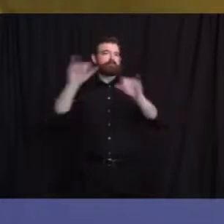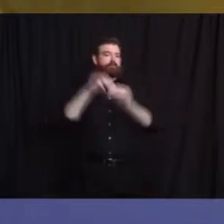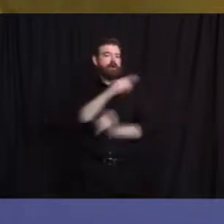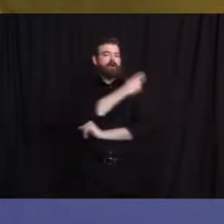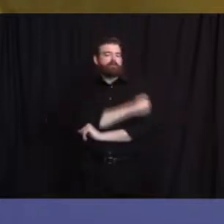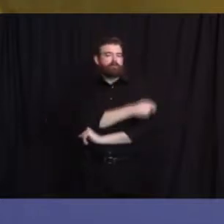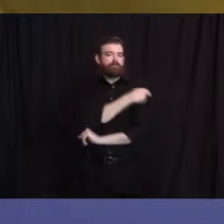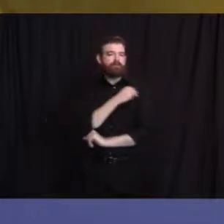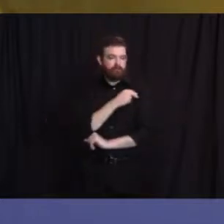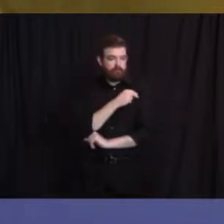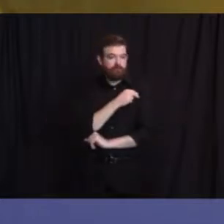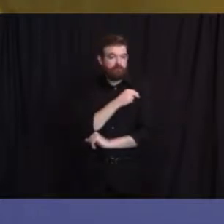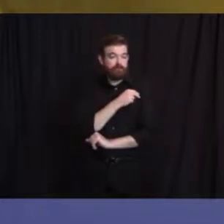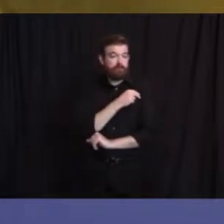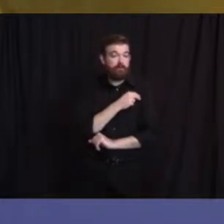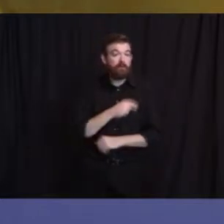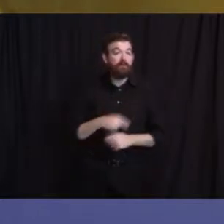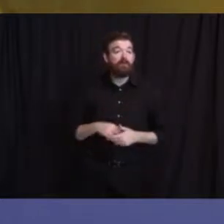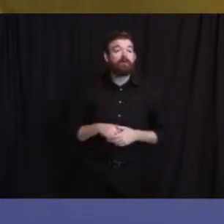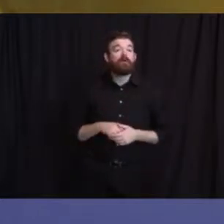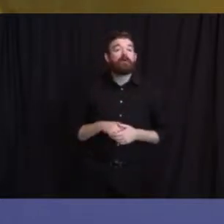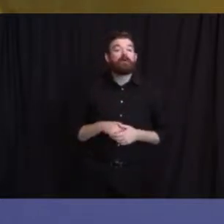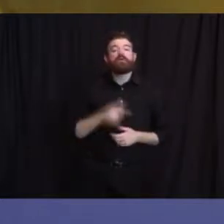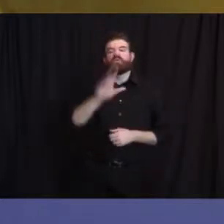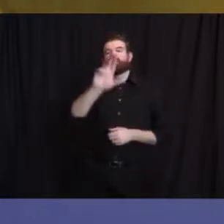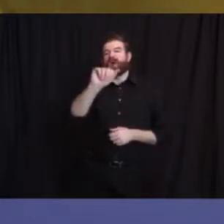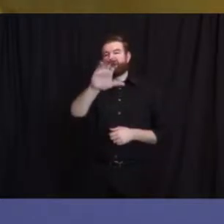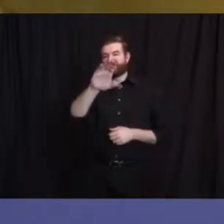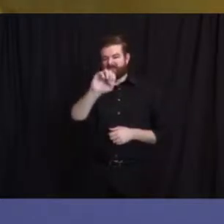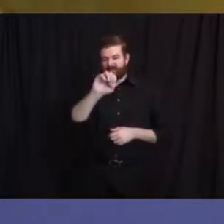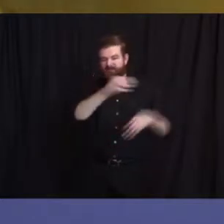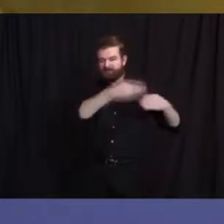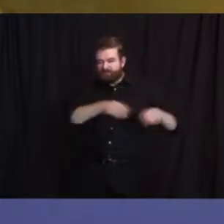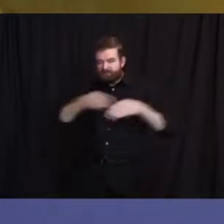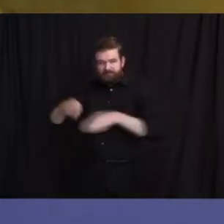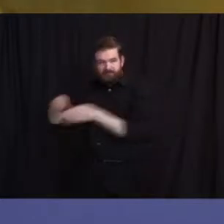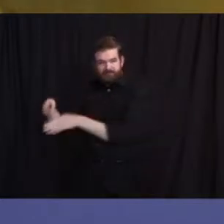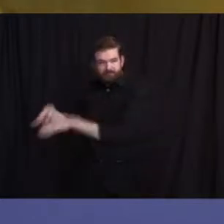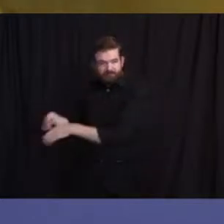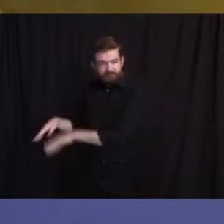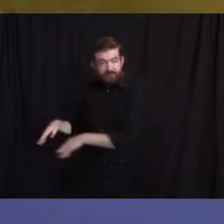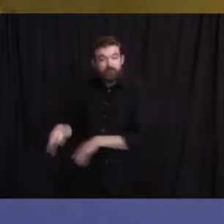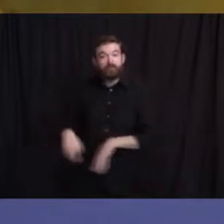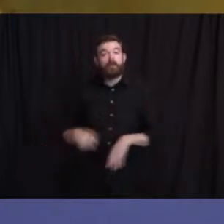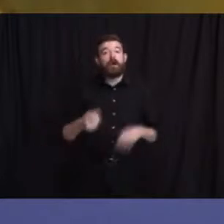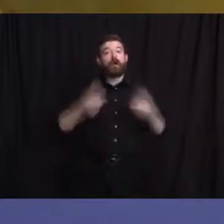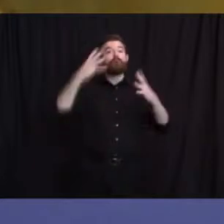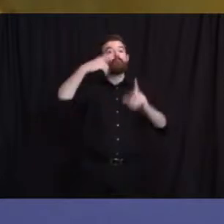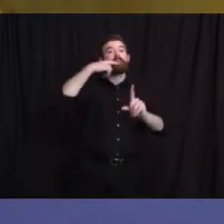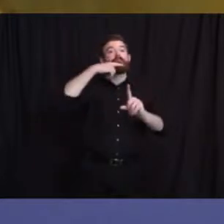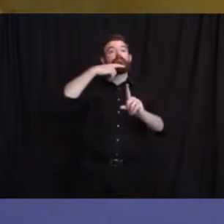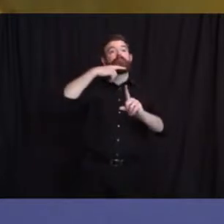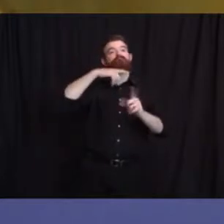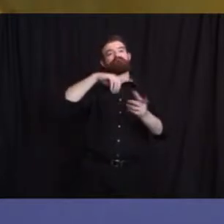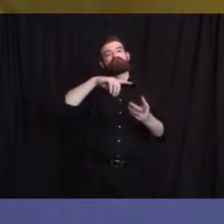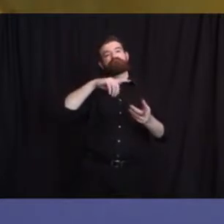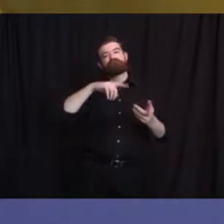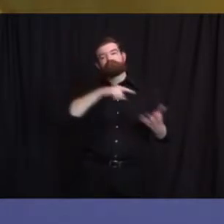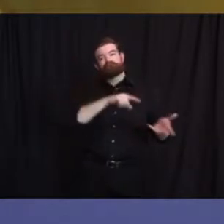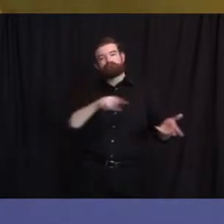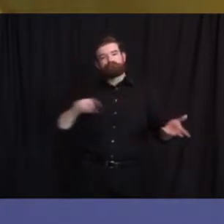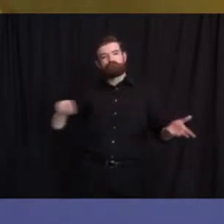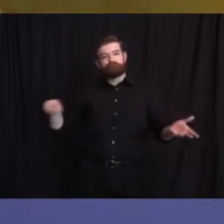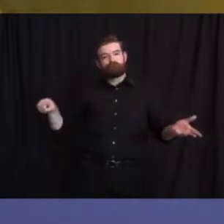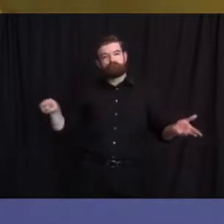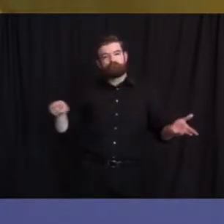race and ethnicity breakdown of these cases, however. White, 19.2. Black,